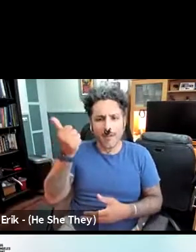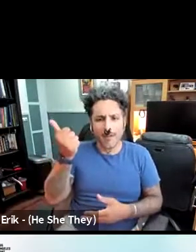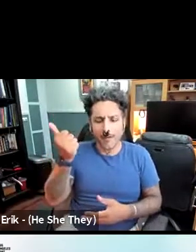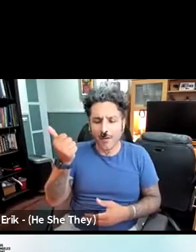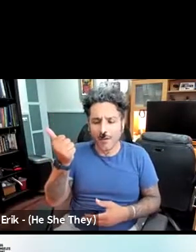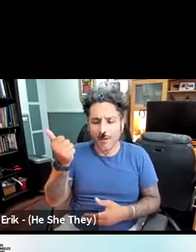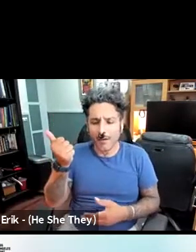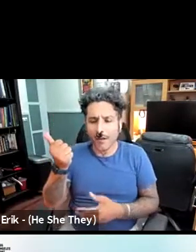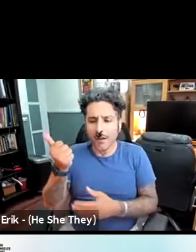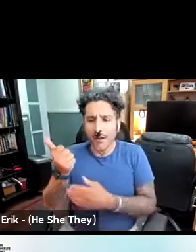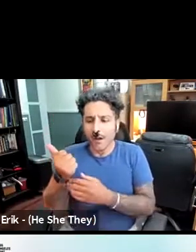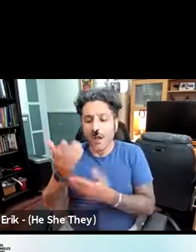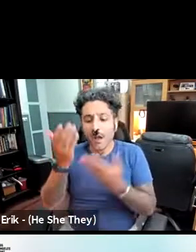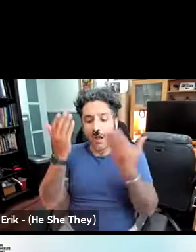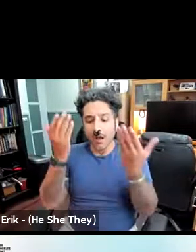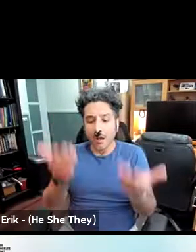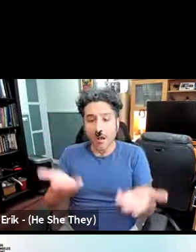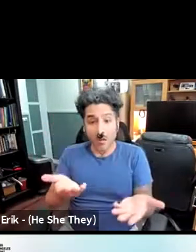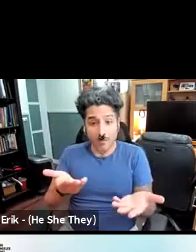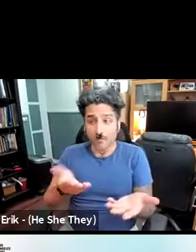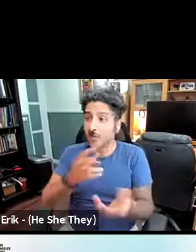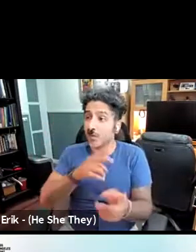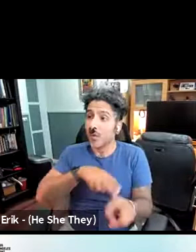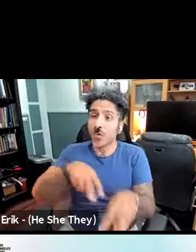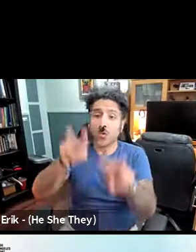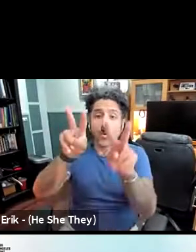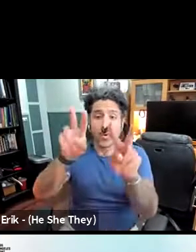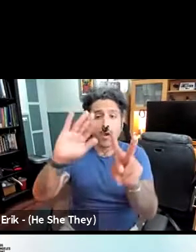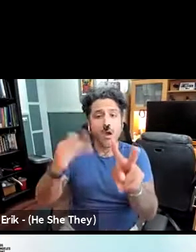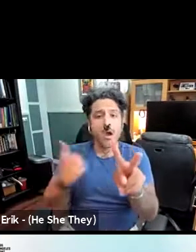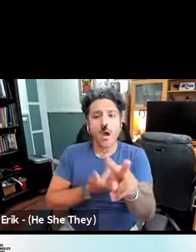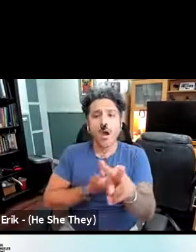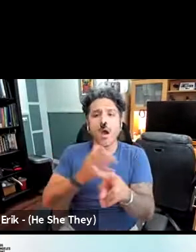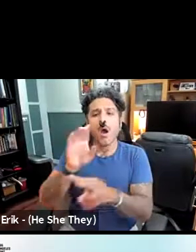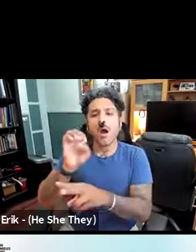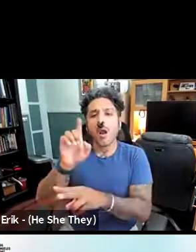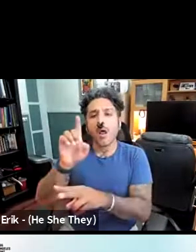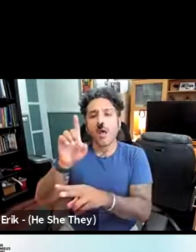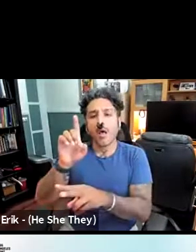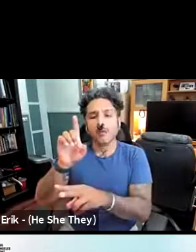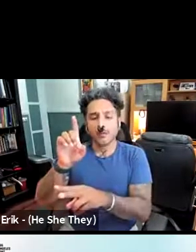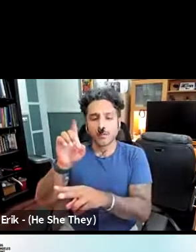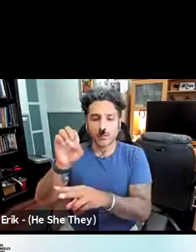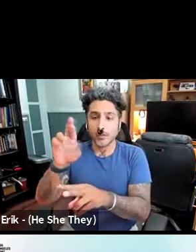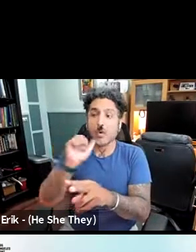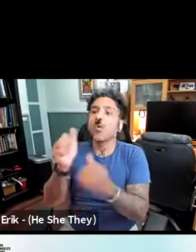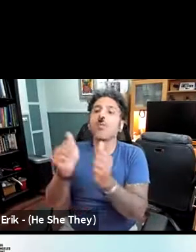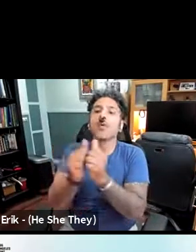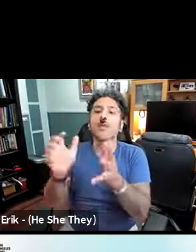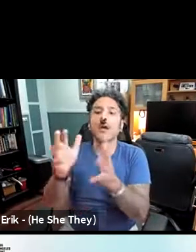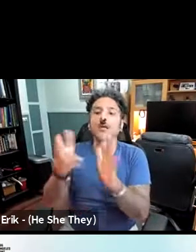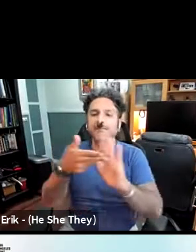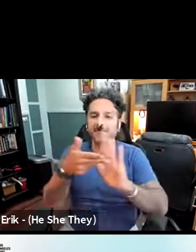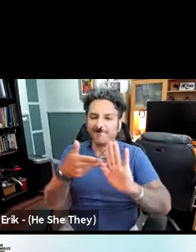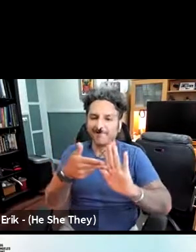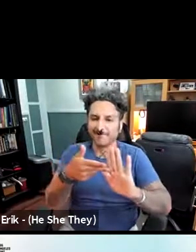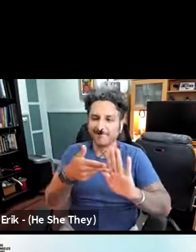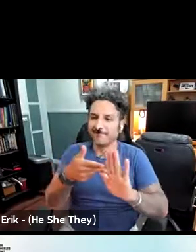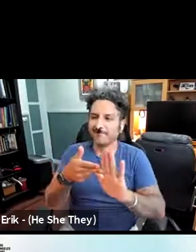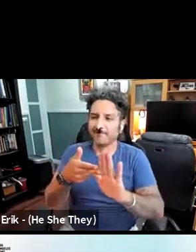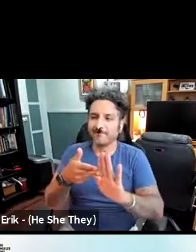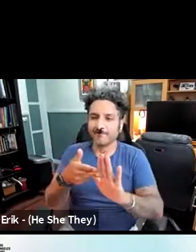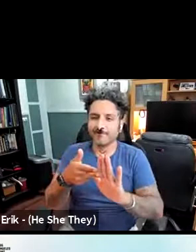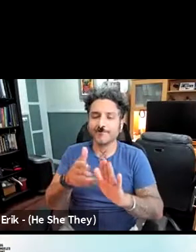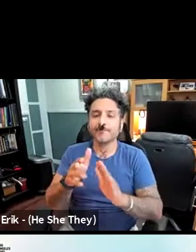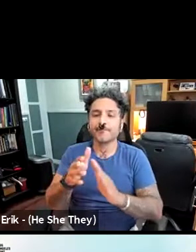offer two to look at our elders who have life experience without the labels. That's important to tap into,